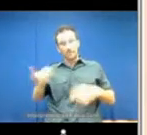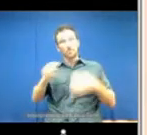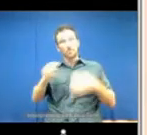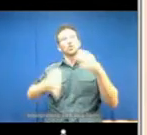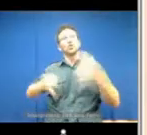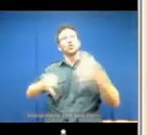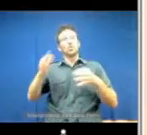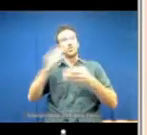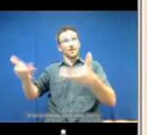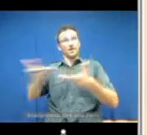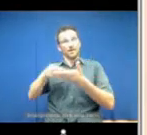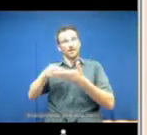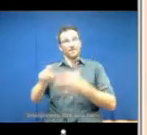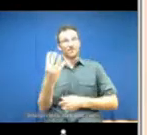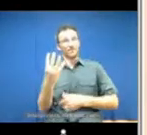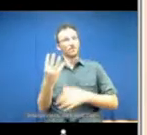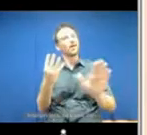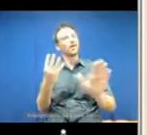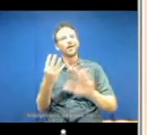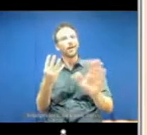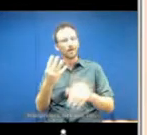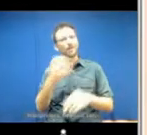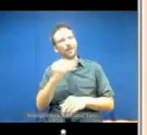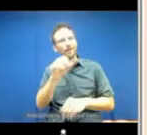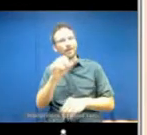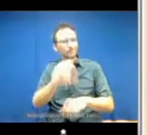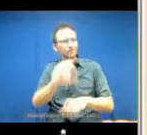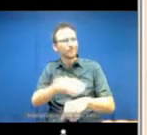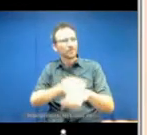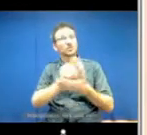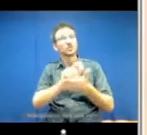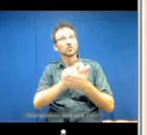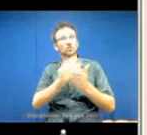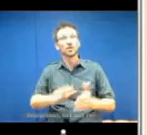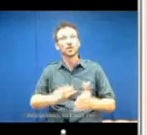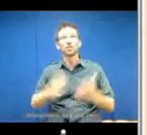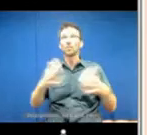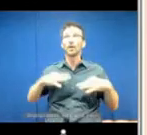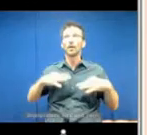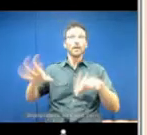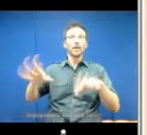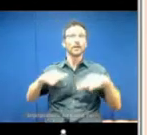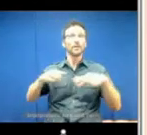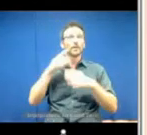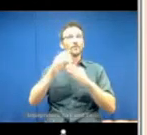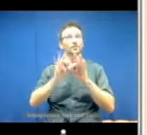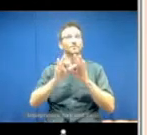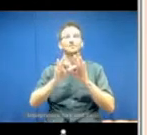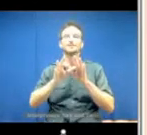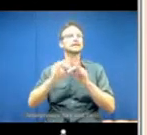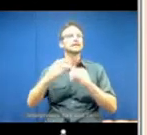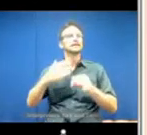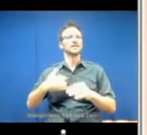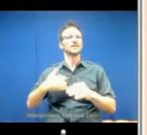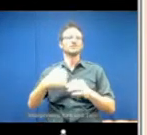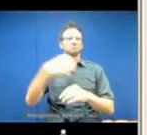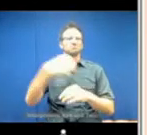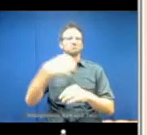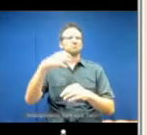And yes, attorneys do balk at paying for interpreters. There are very important reasons for having a table interpreter